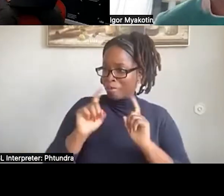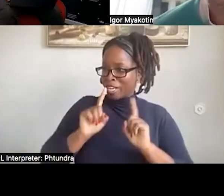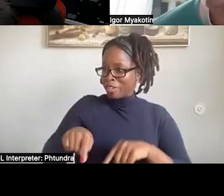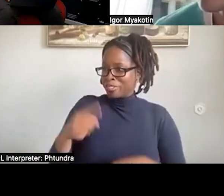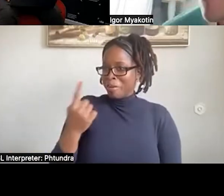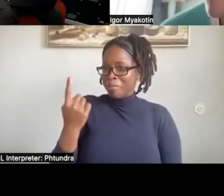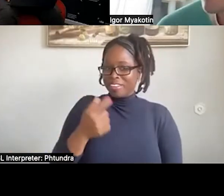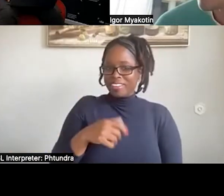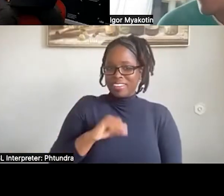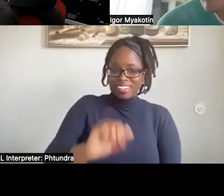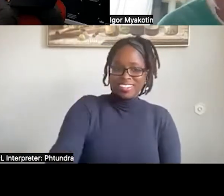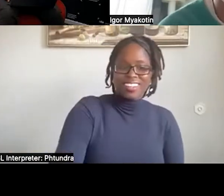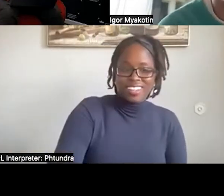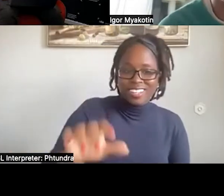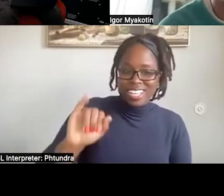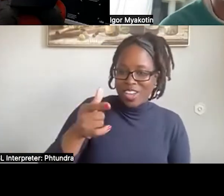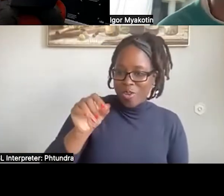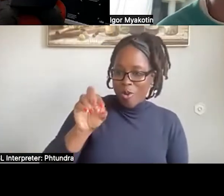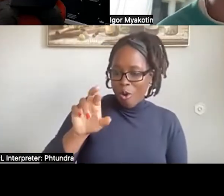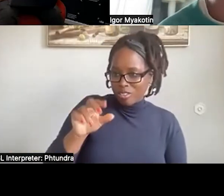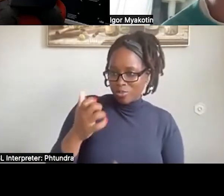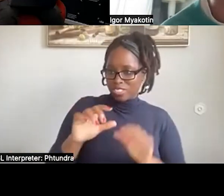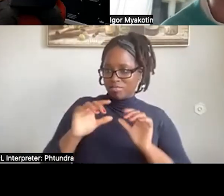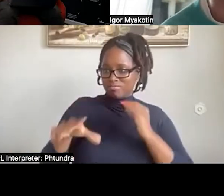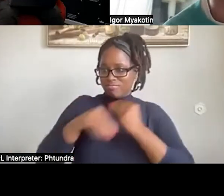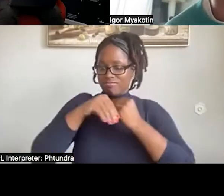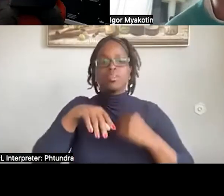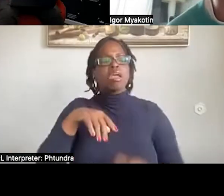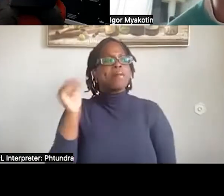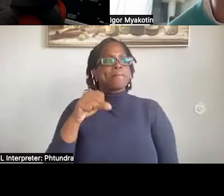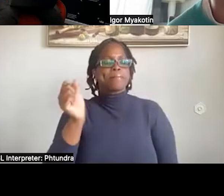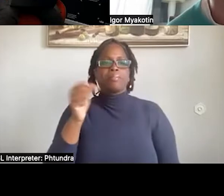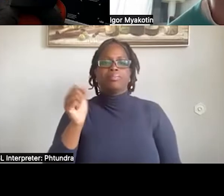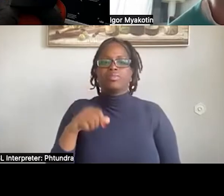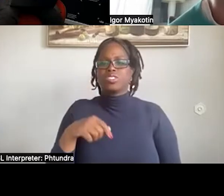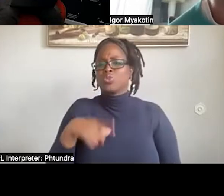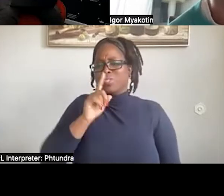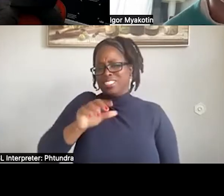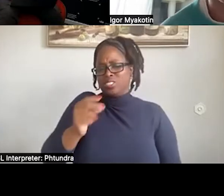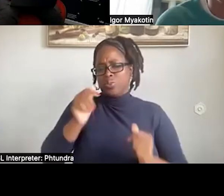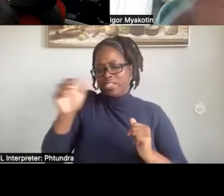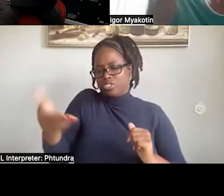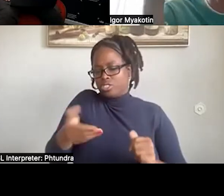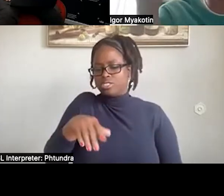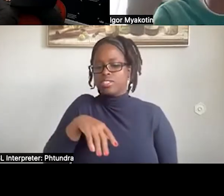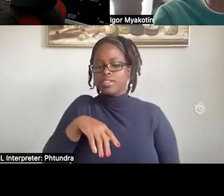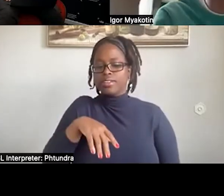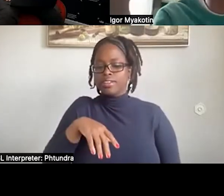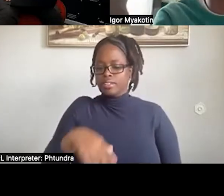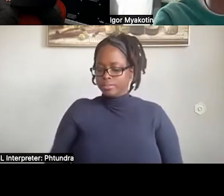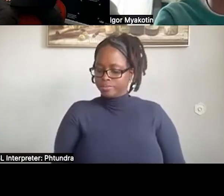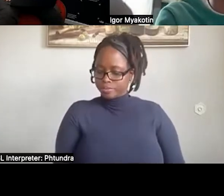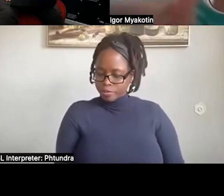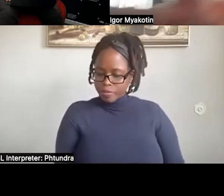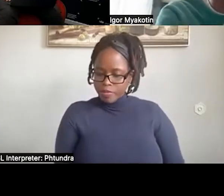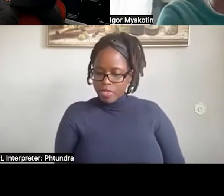Yeah, I just want to say, just as like a quick introduction, I was born